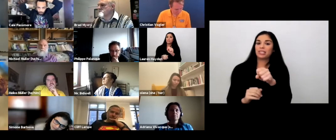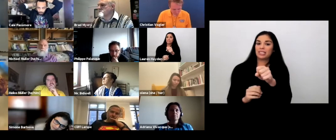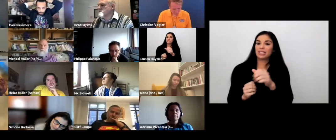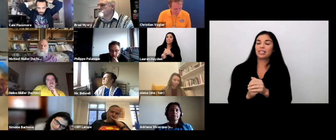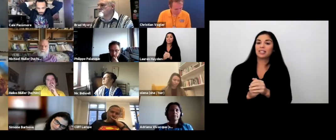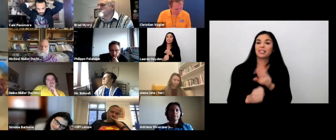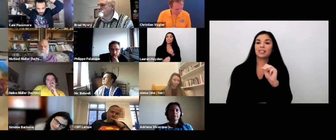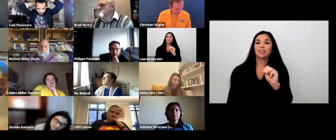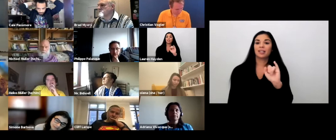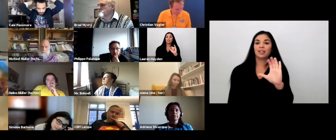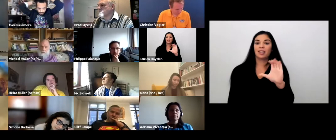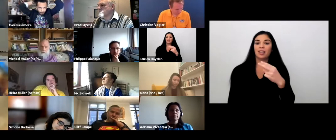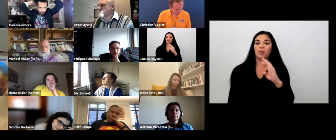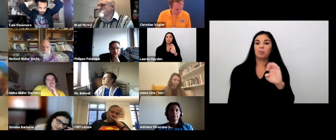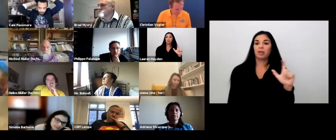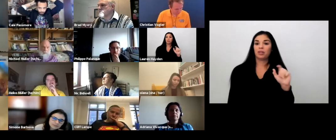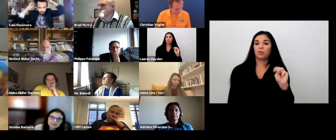Michael Mueller, would you like to add?